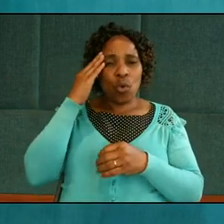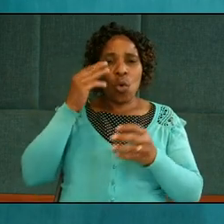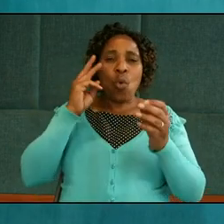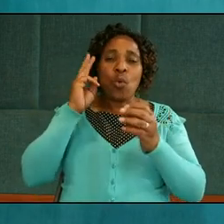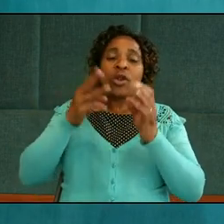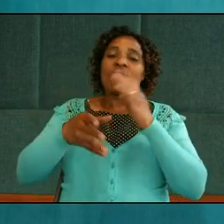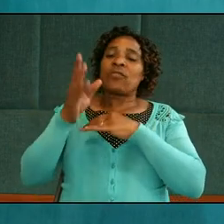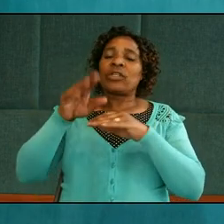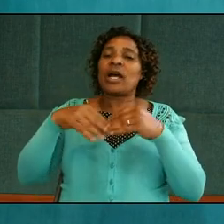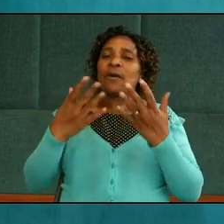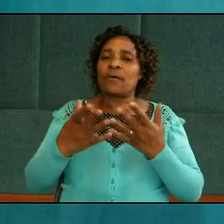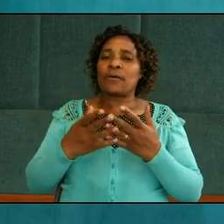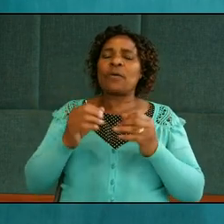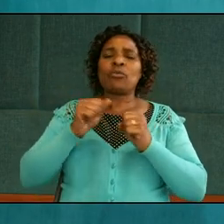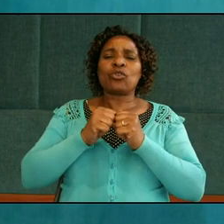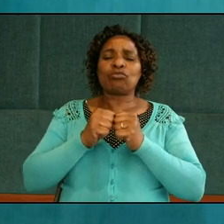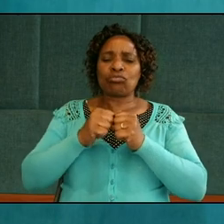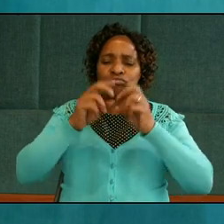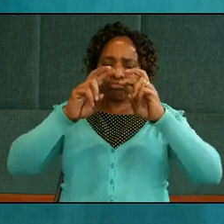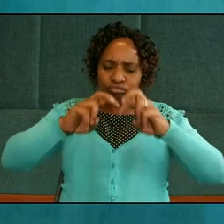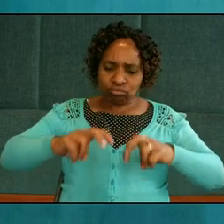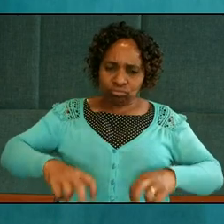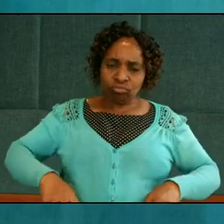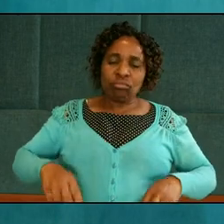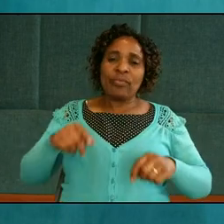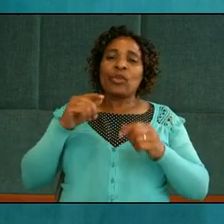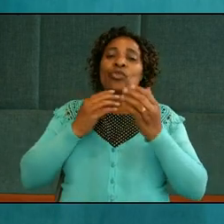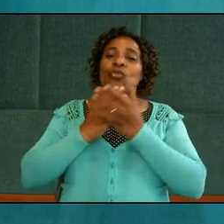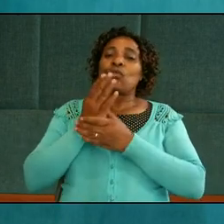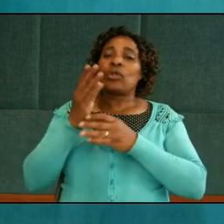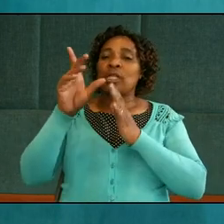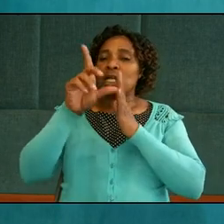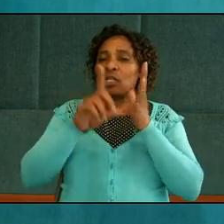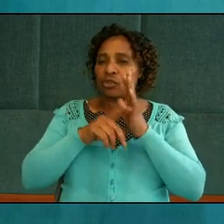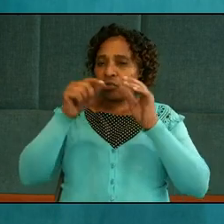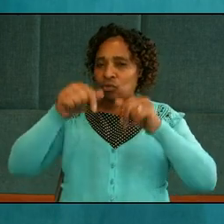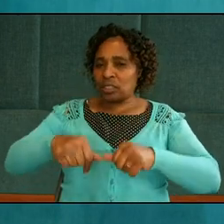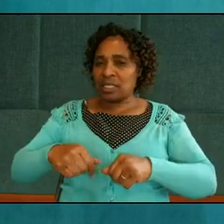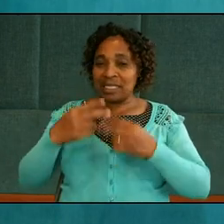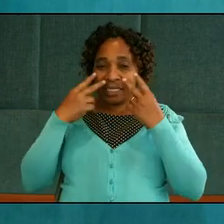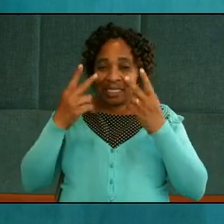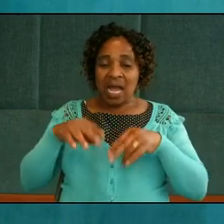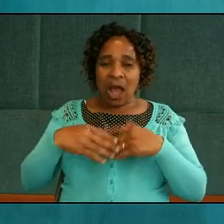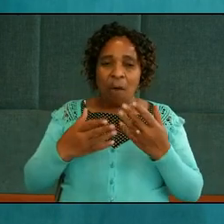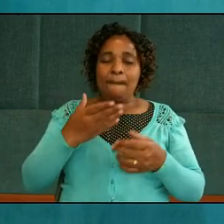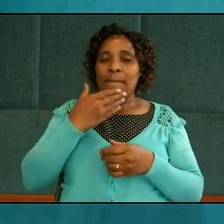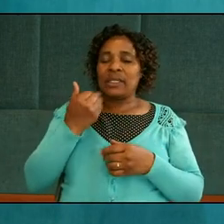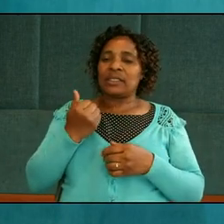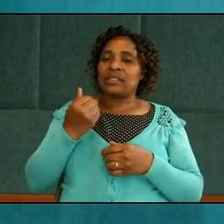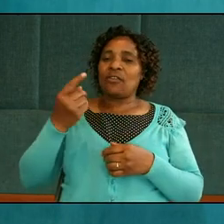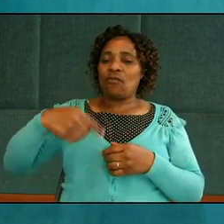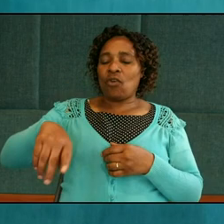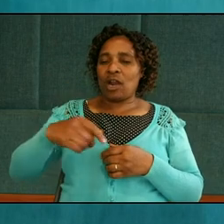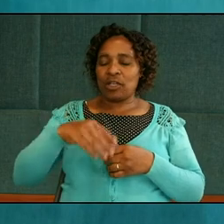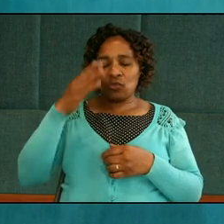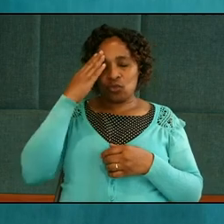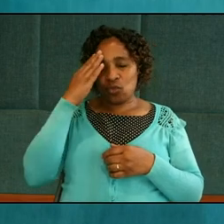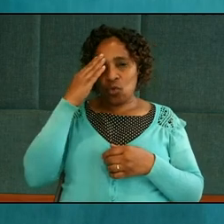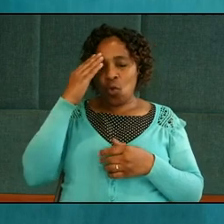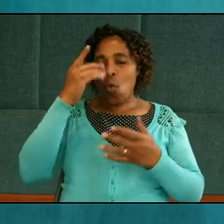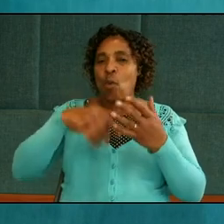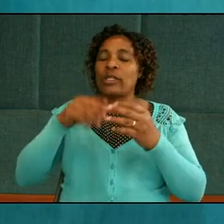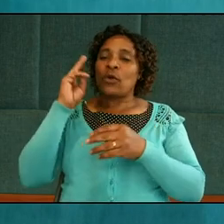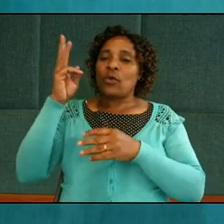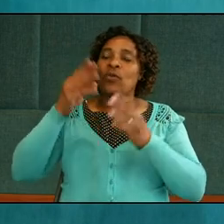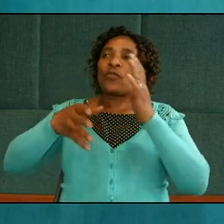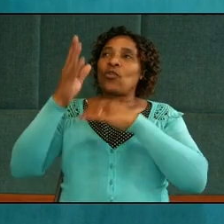God? We'll be exploring that throughout the lesson today, and we'll see how best it is for us to know what the